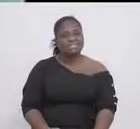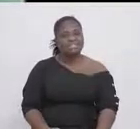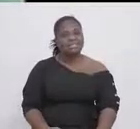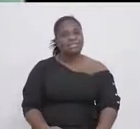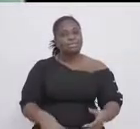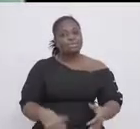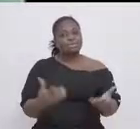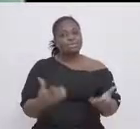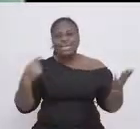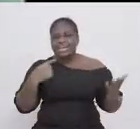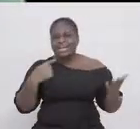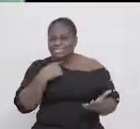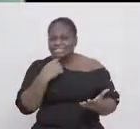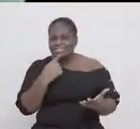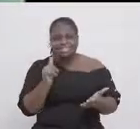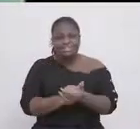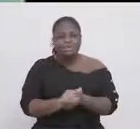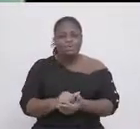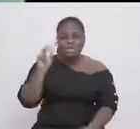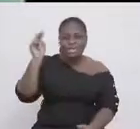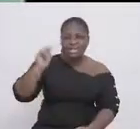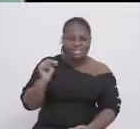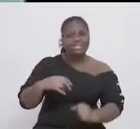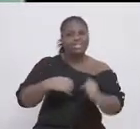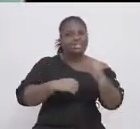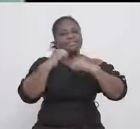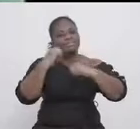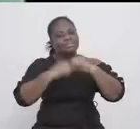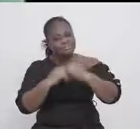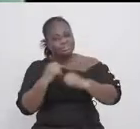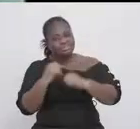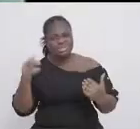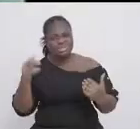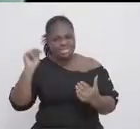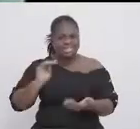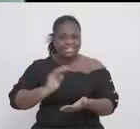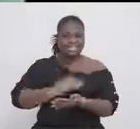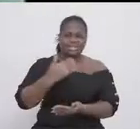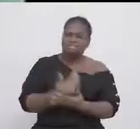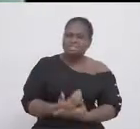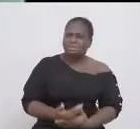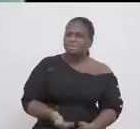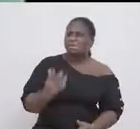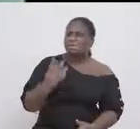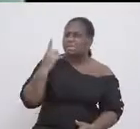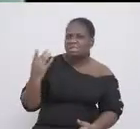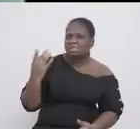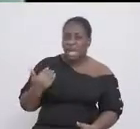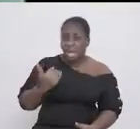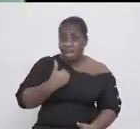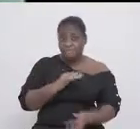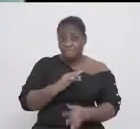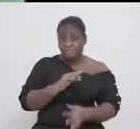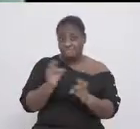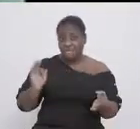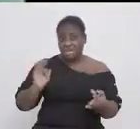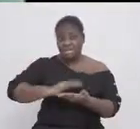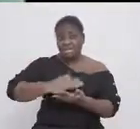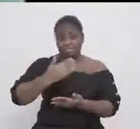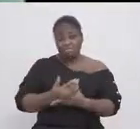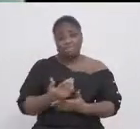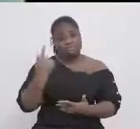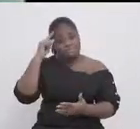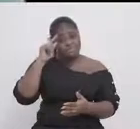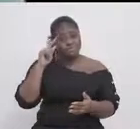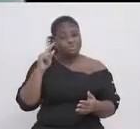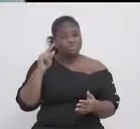we are saying we need infrastructure. We need laptop. I remember at a point we had free laptop for